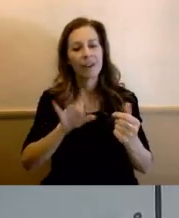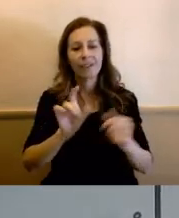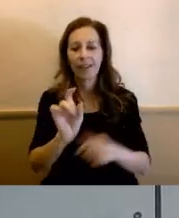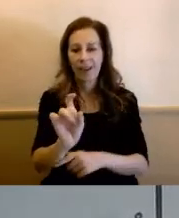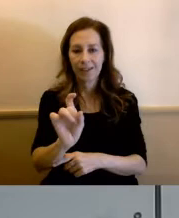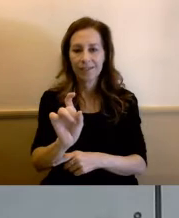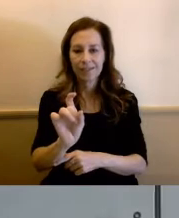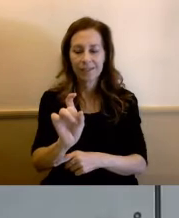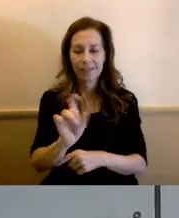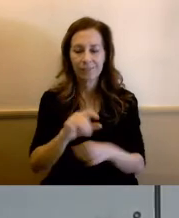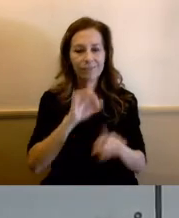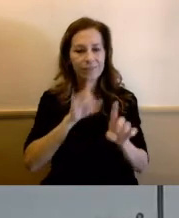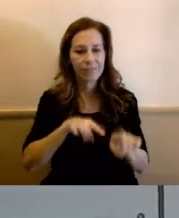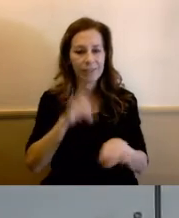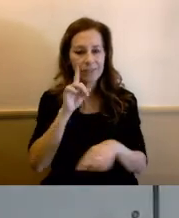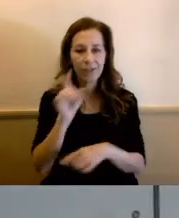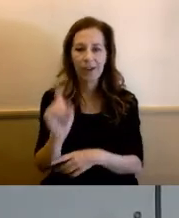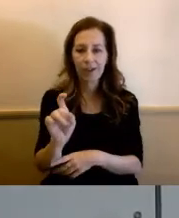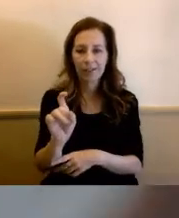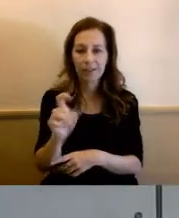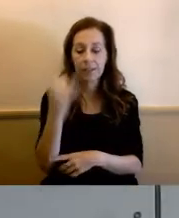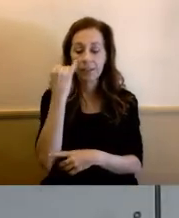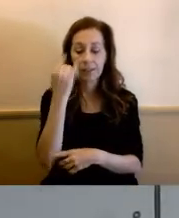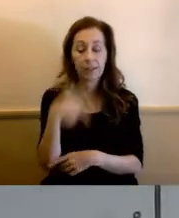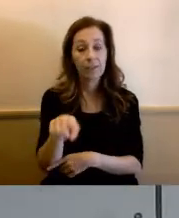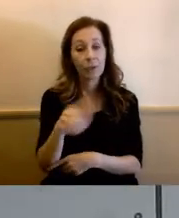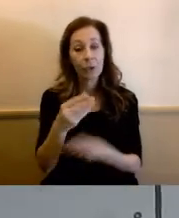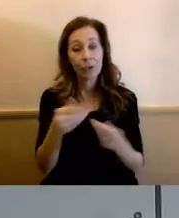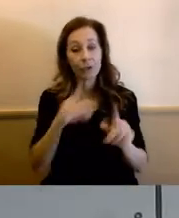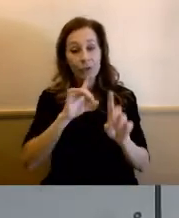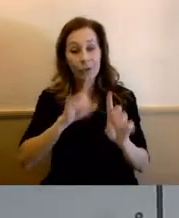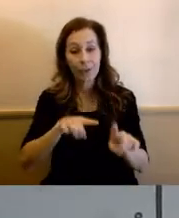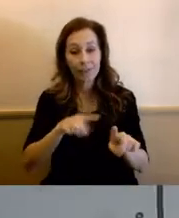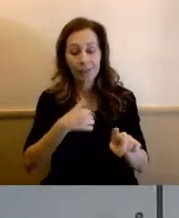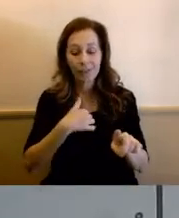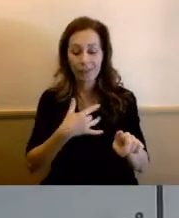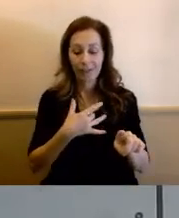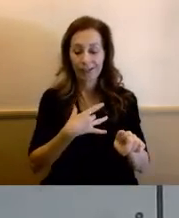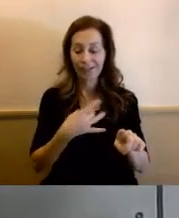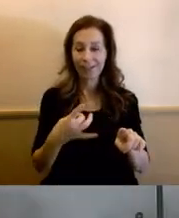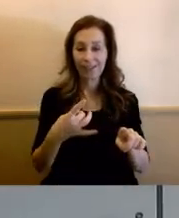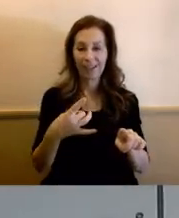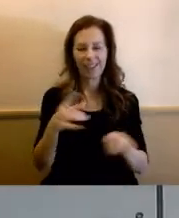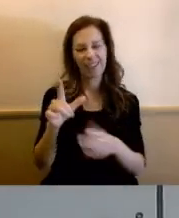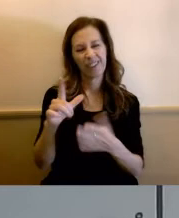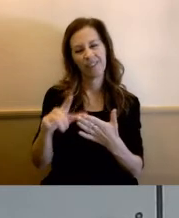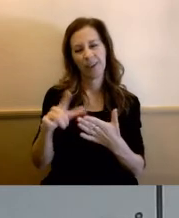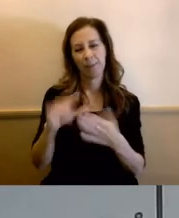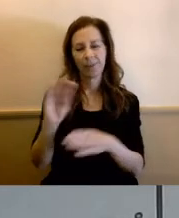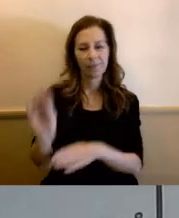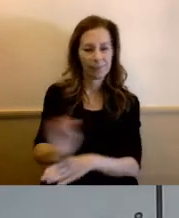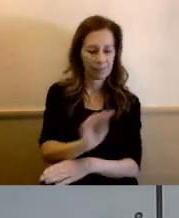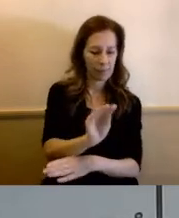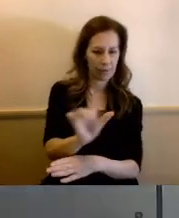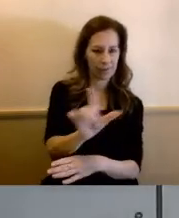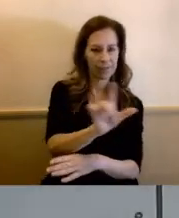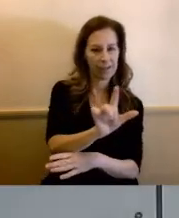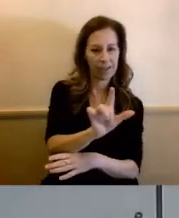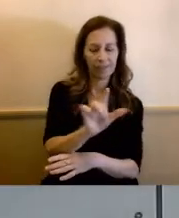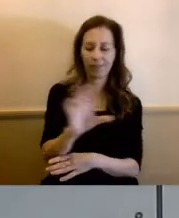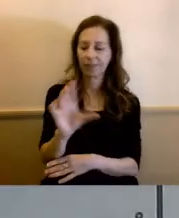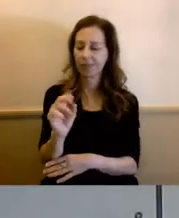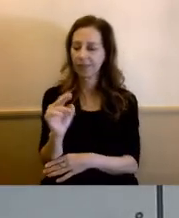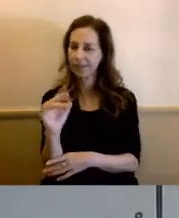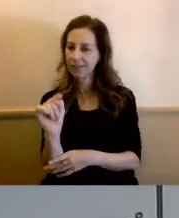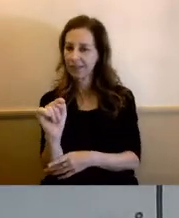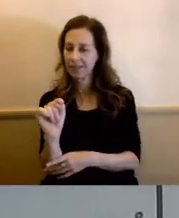well, when we're solving, you know that I like to move my variables to the left and my constants to the right, but remember,